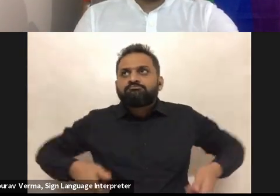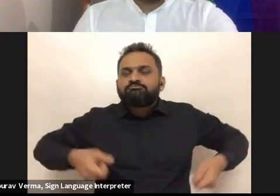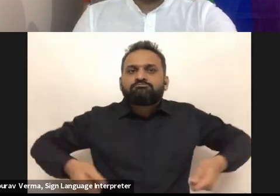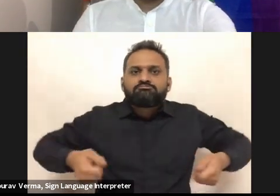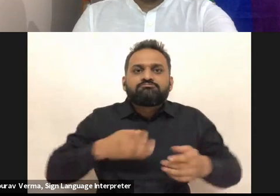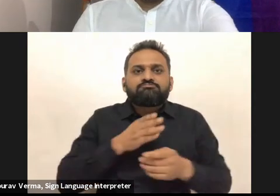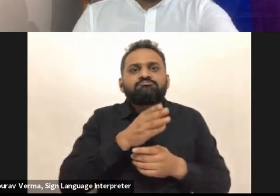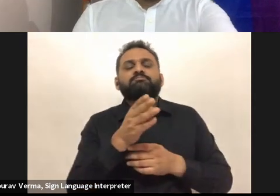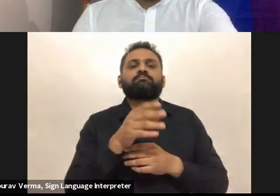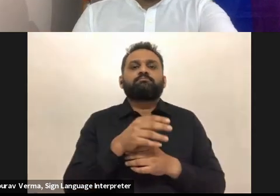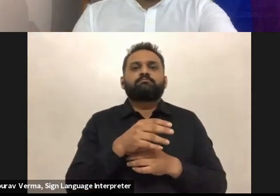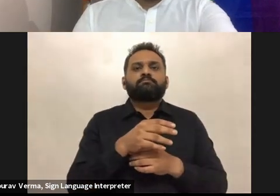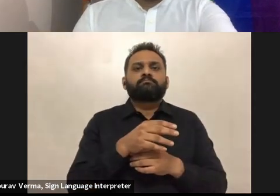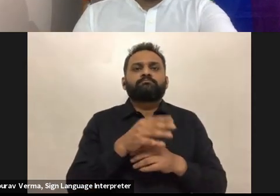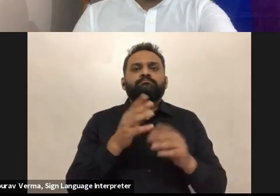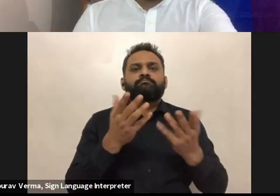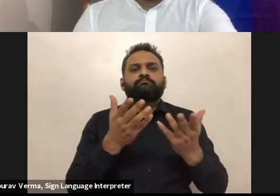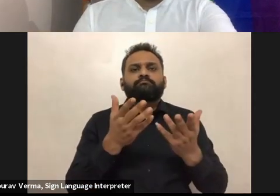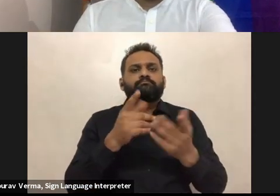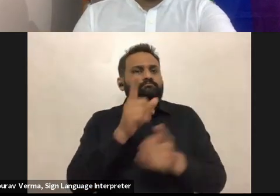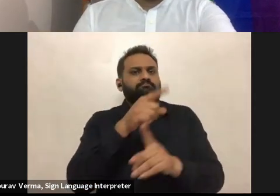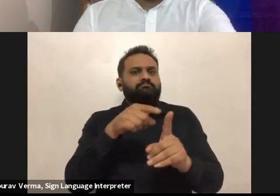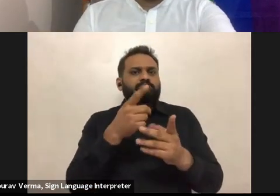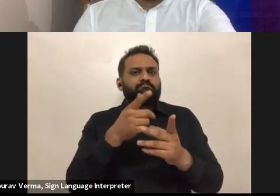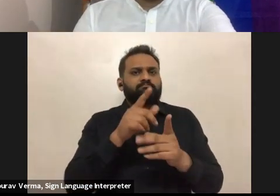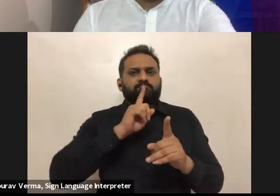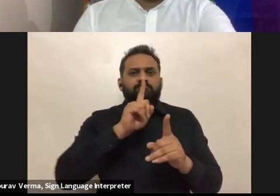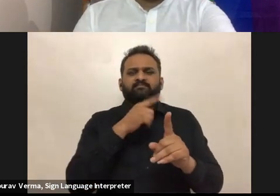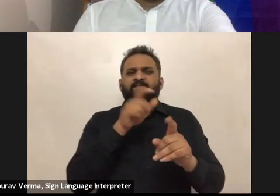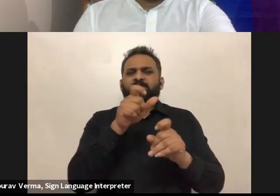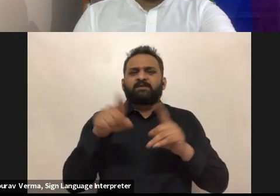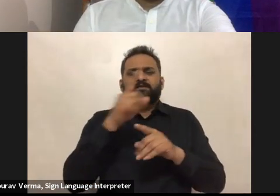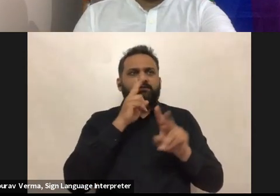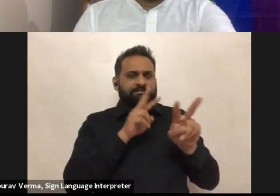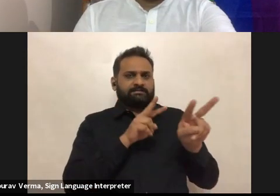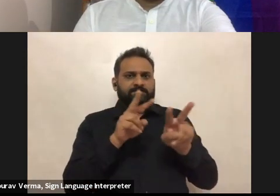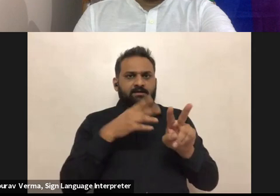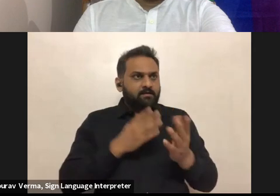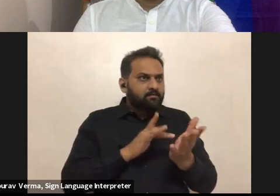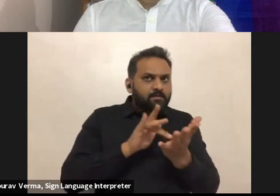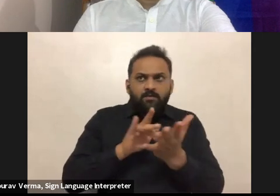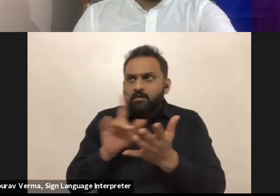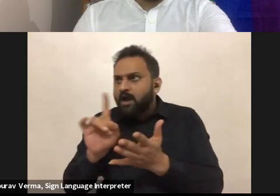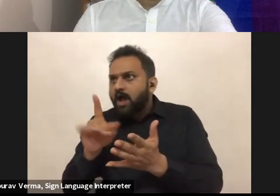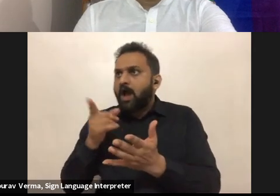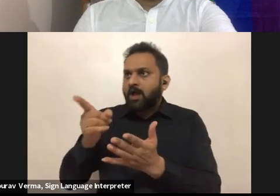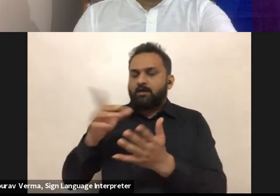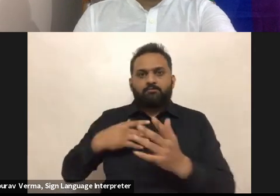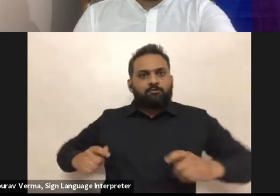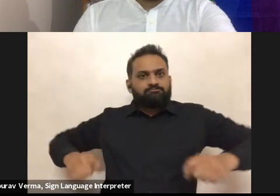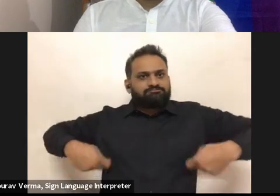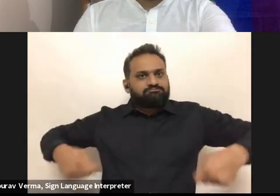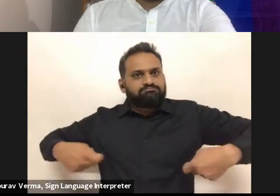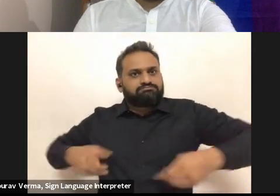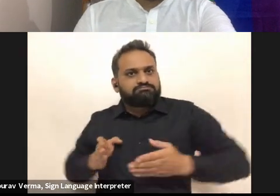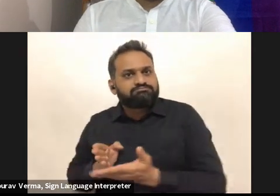specific, it's a very specific way in which I have to enter the airport, and